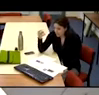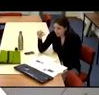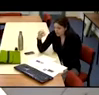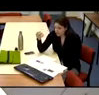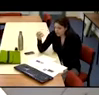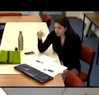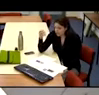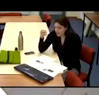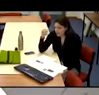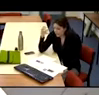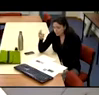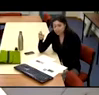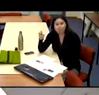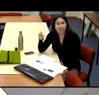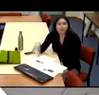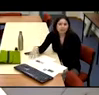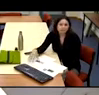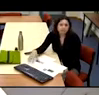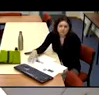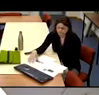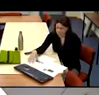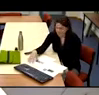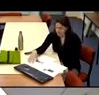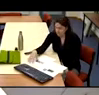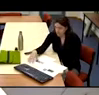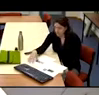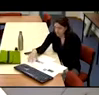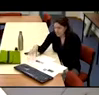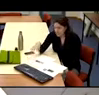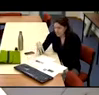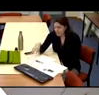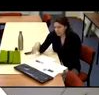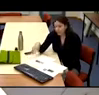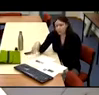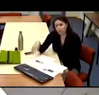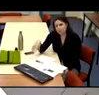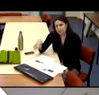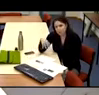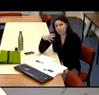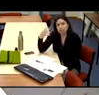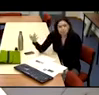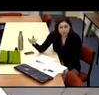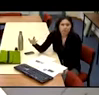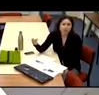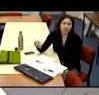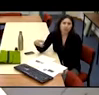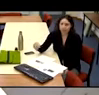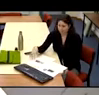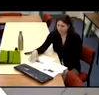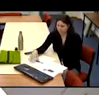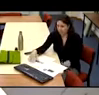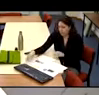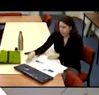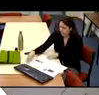With advocacy groups often speaking on behalf of refugees and asylum seekers, thus turning refugees into objects of our